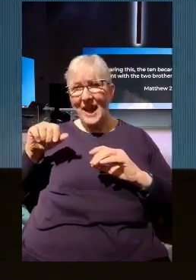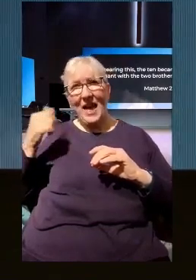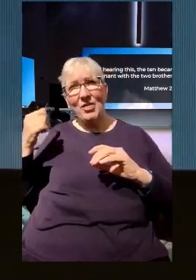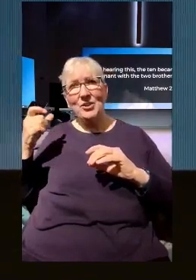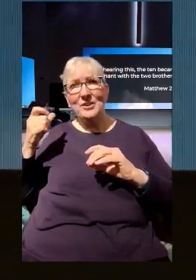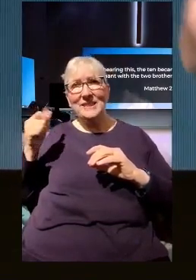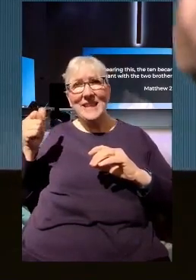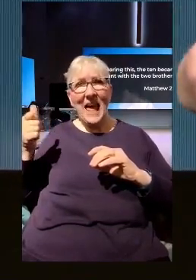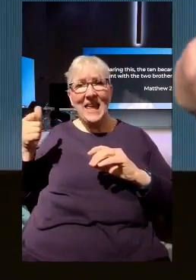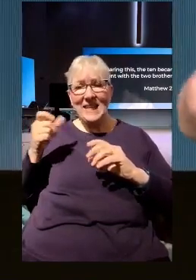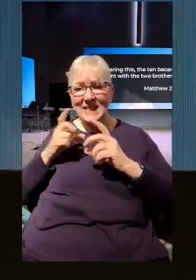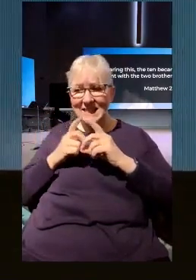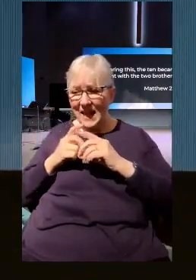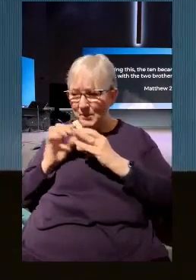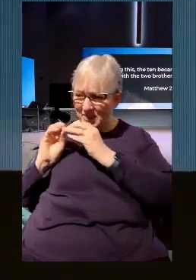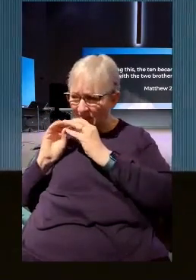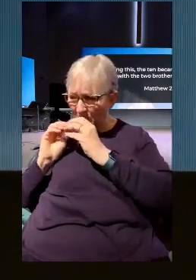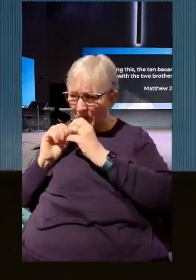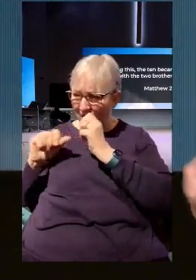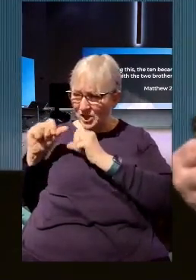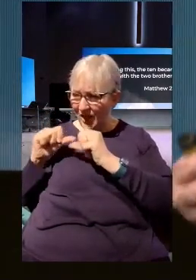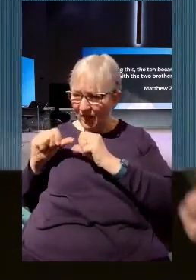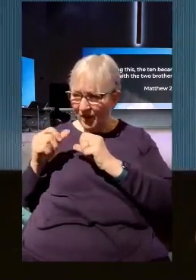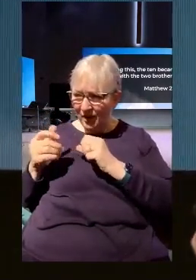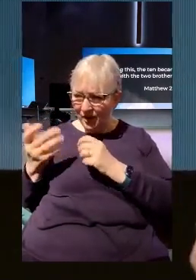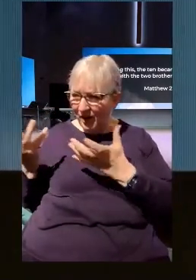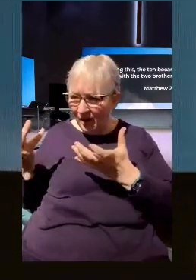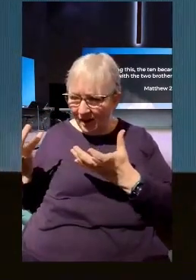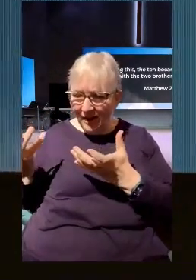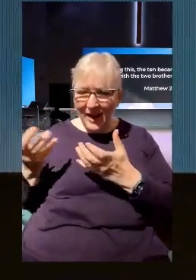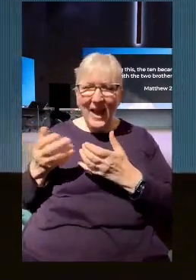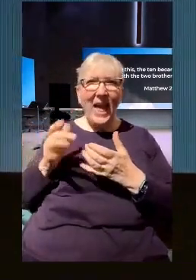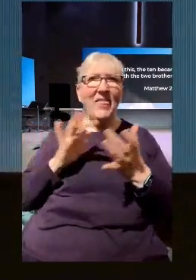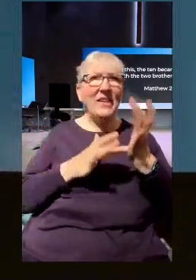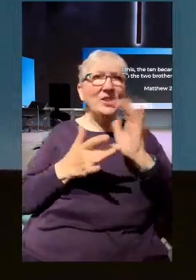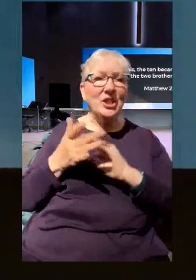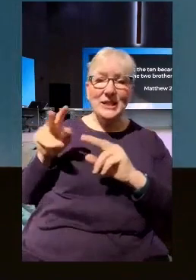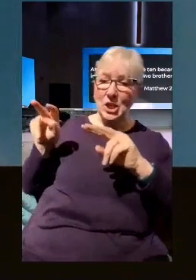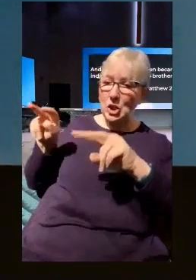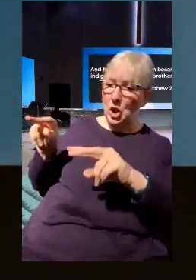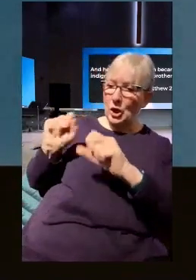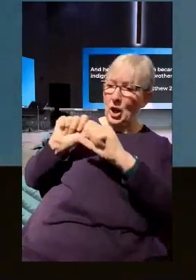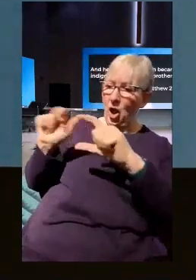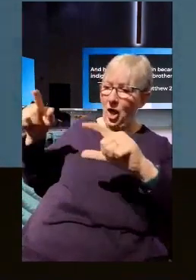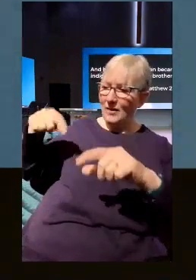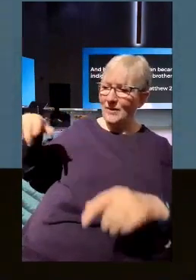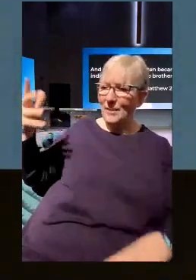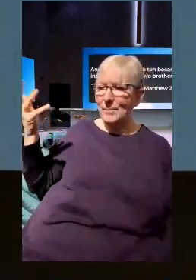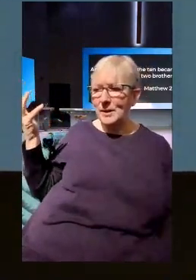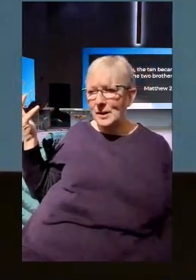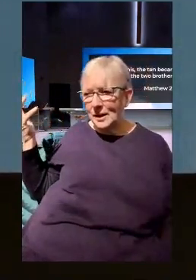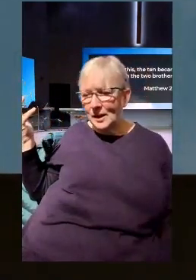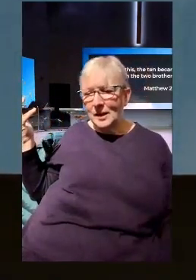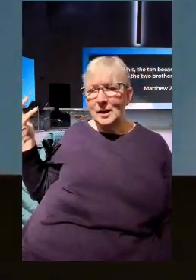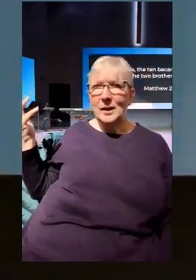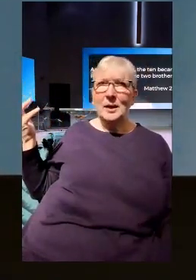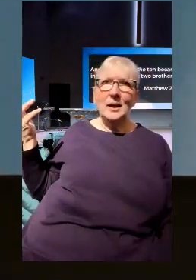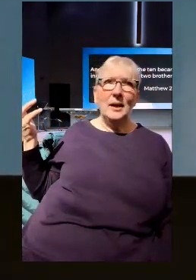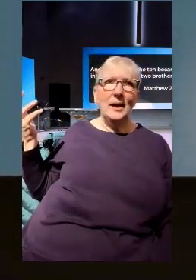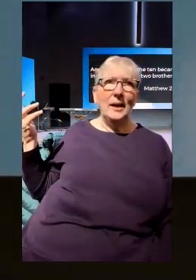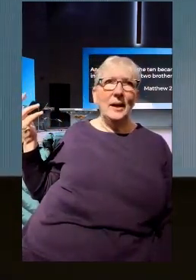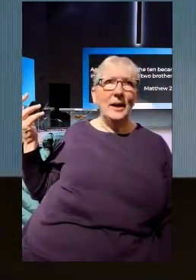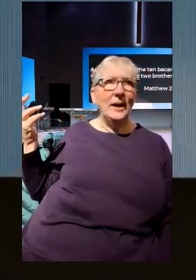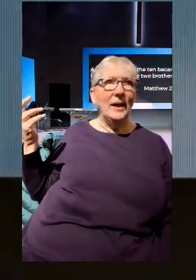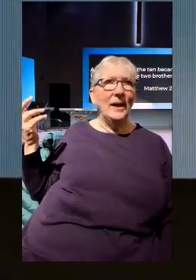the pecking order of their little group while Jesus looks over them at the helpless and harassed people of the world